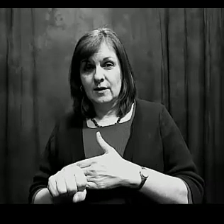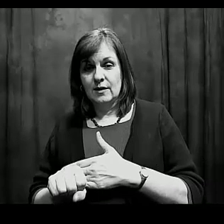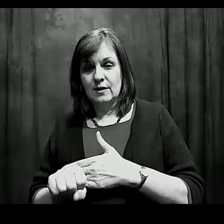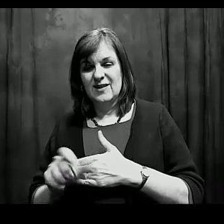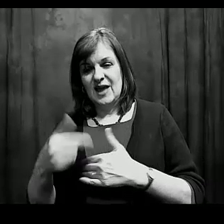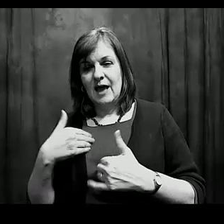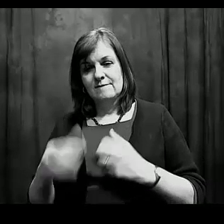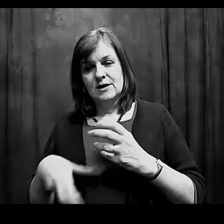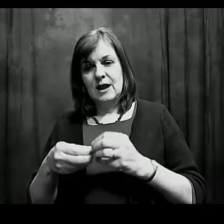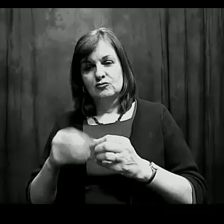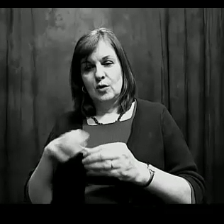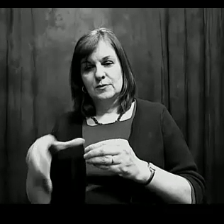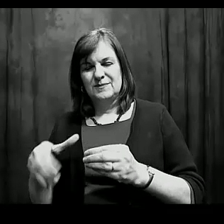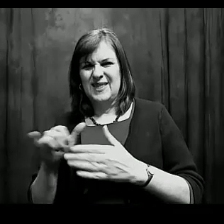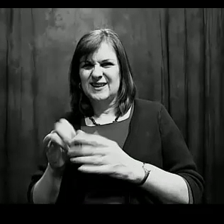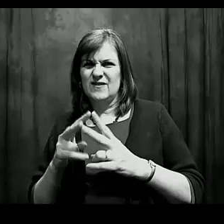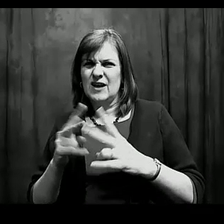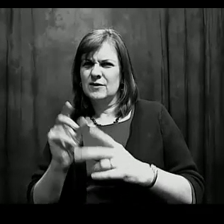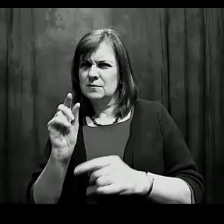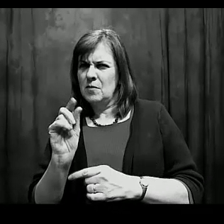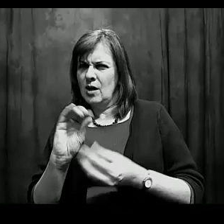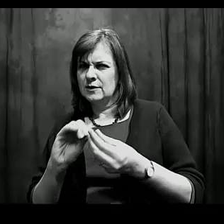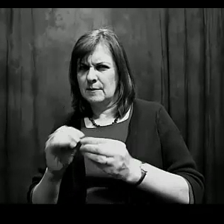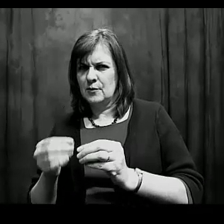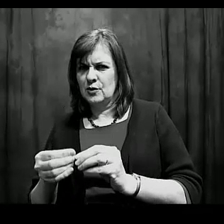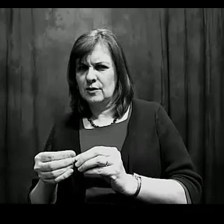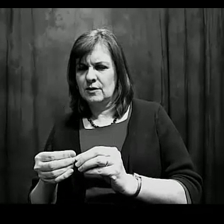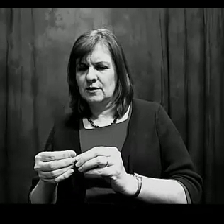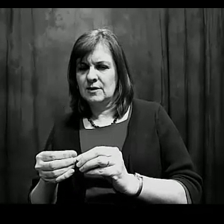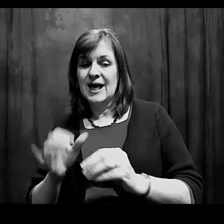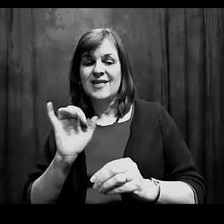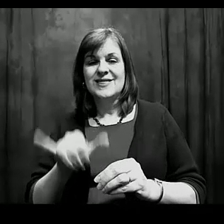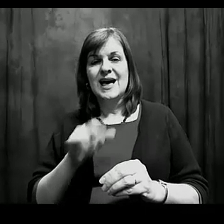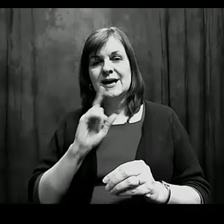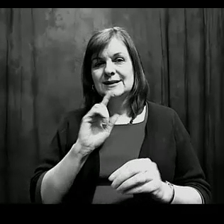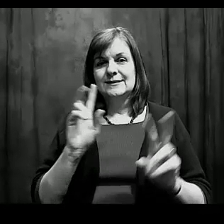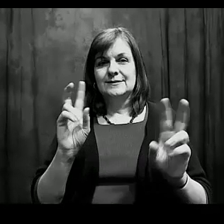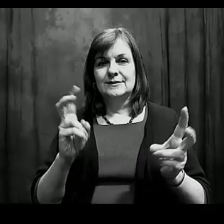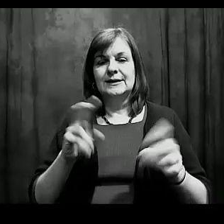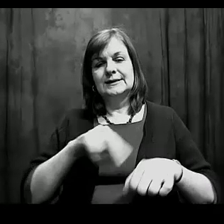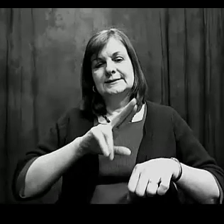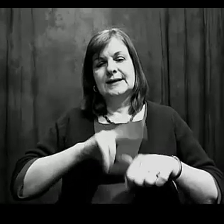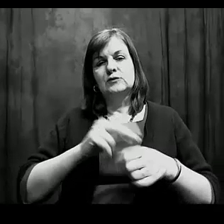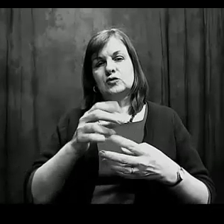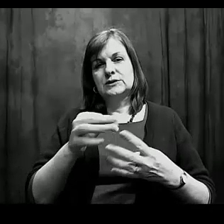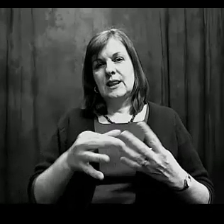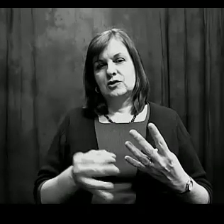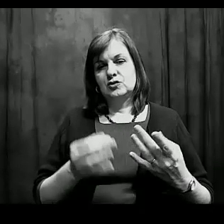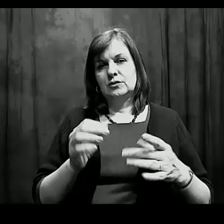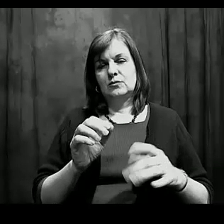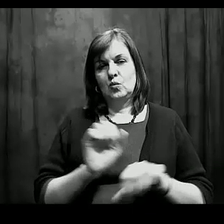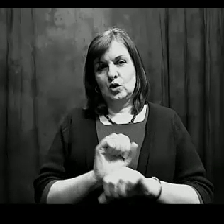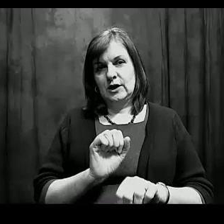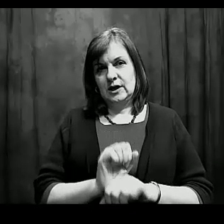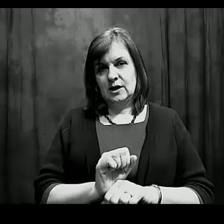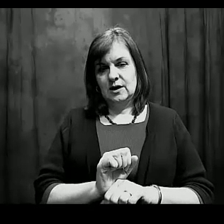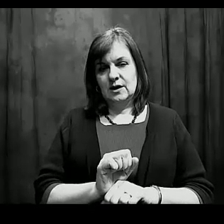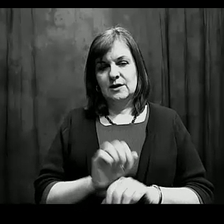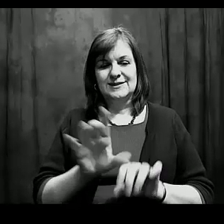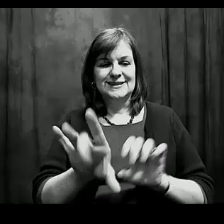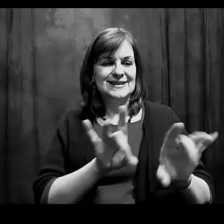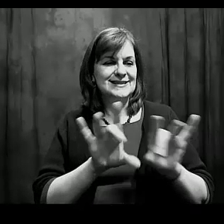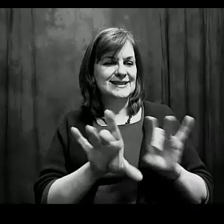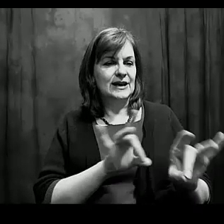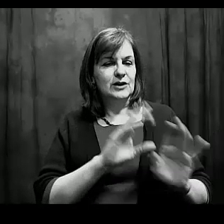extra chromosome. These are very small numbers, right? This is certainly natural selection at work. This is a process